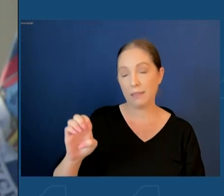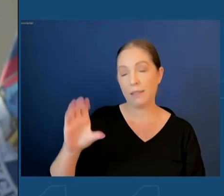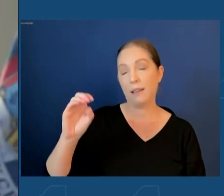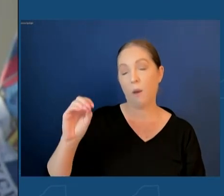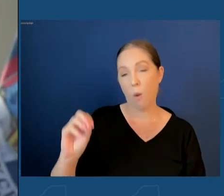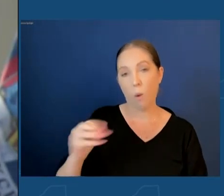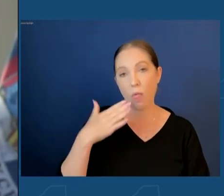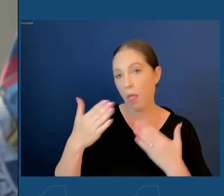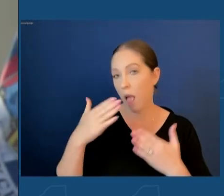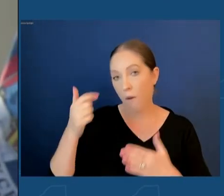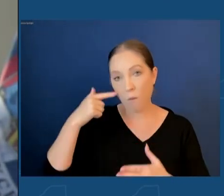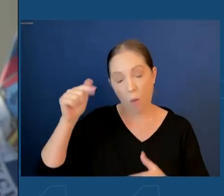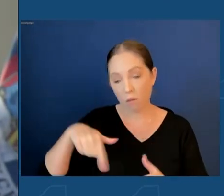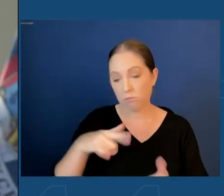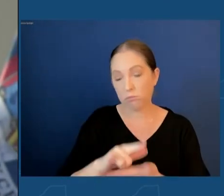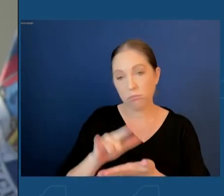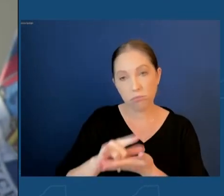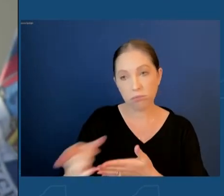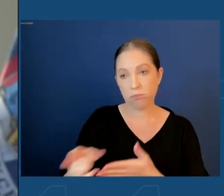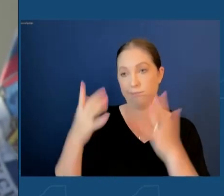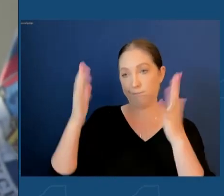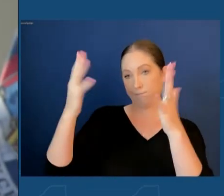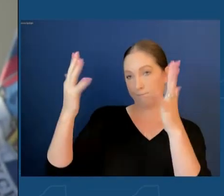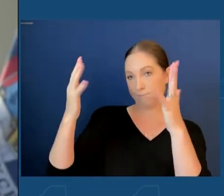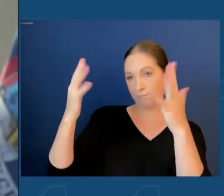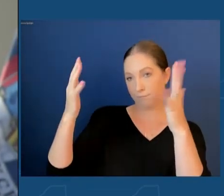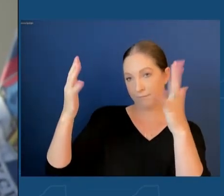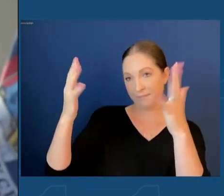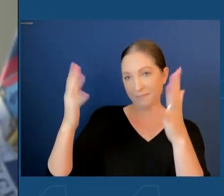Airport. Let's give a round of applause to Bill.